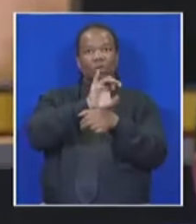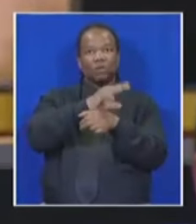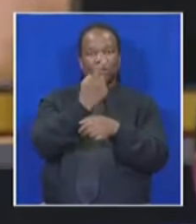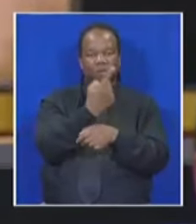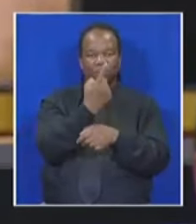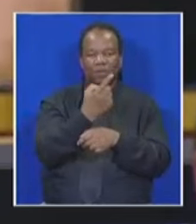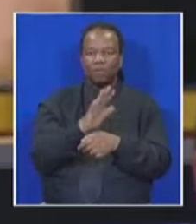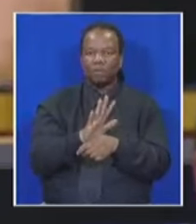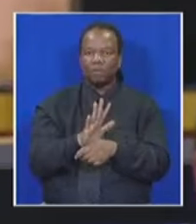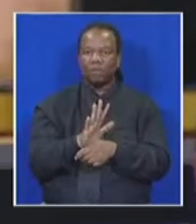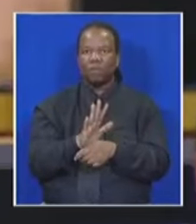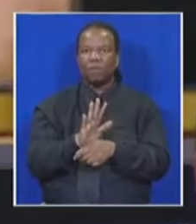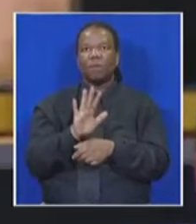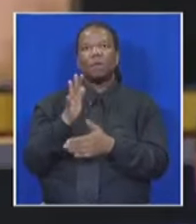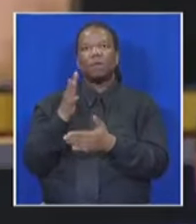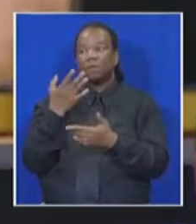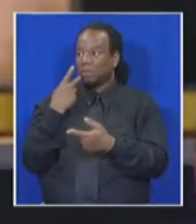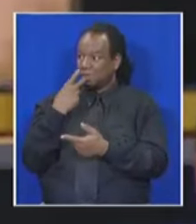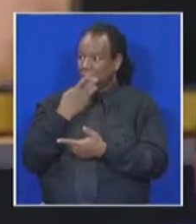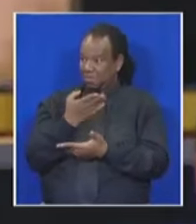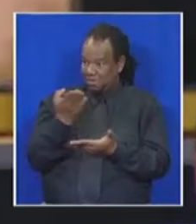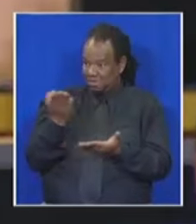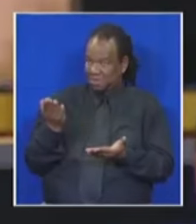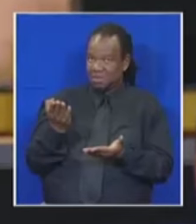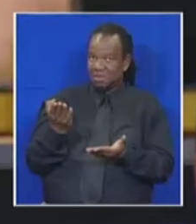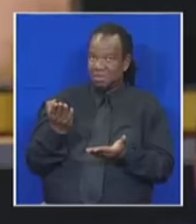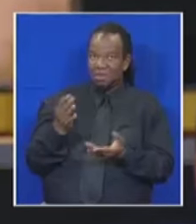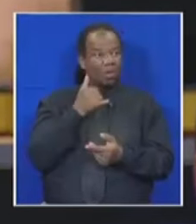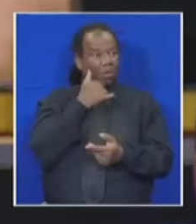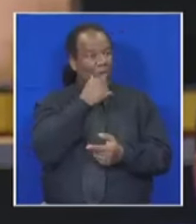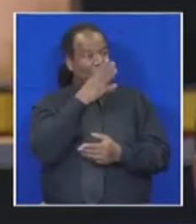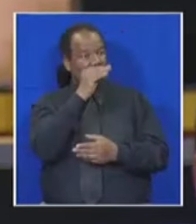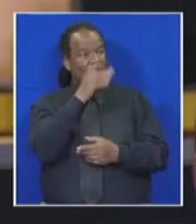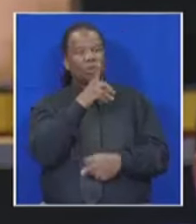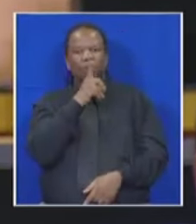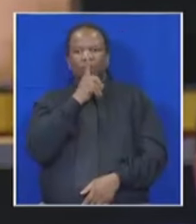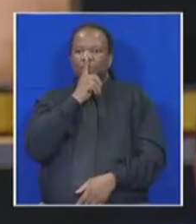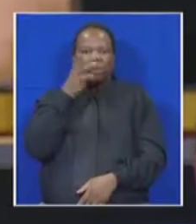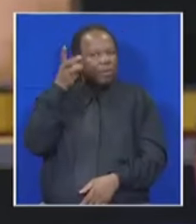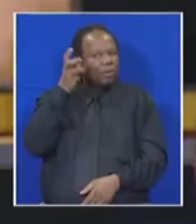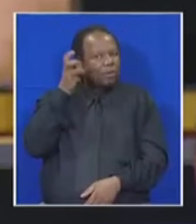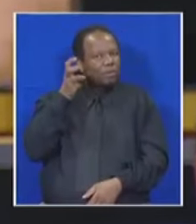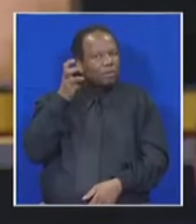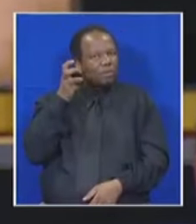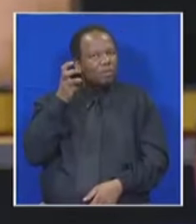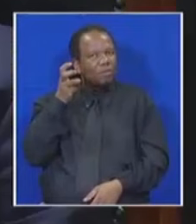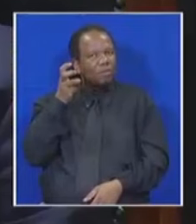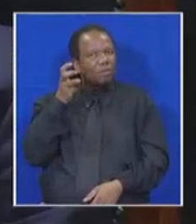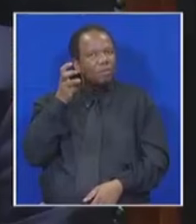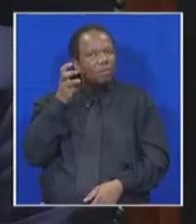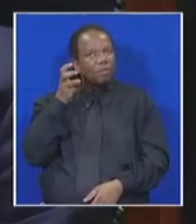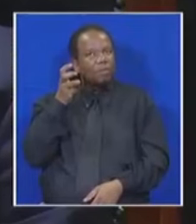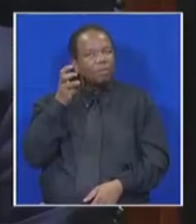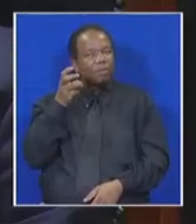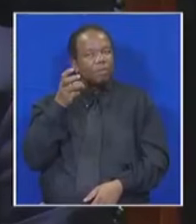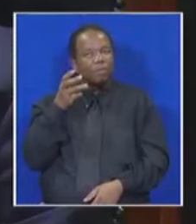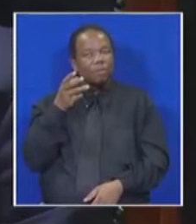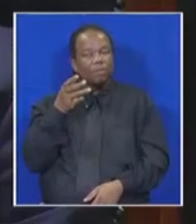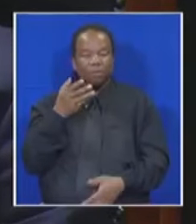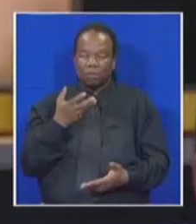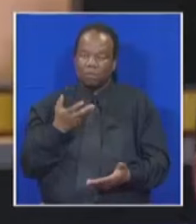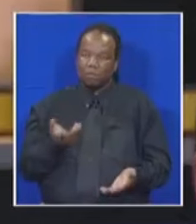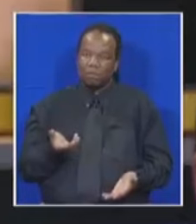issue, banjeke, siyathola xa bethetha. Honourable Member, Now, please talk, man. the issue here,